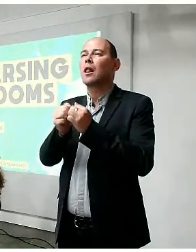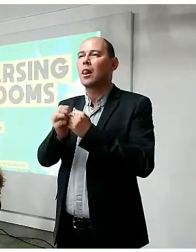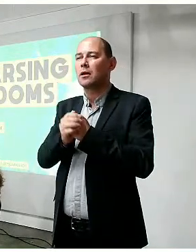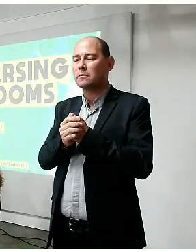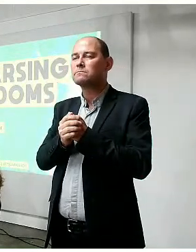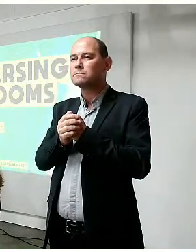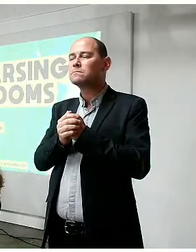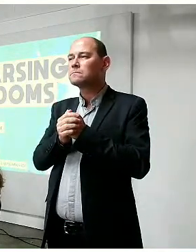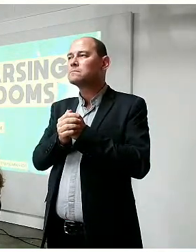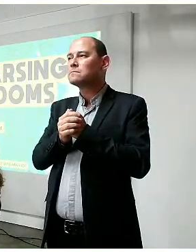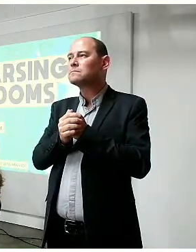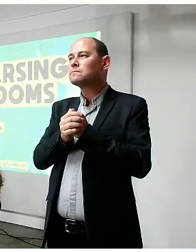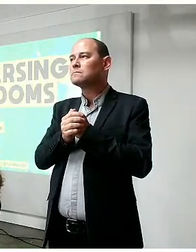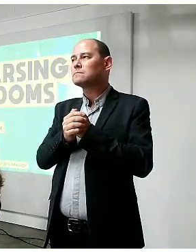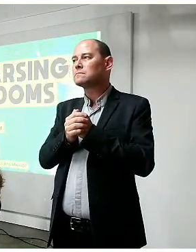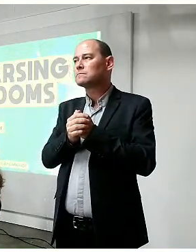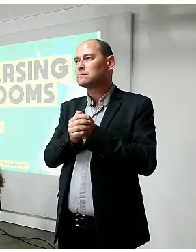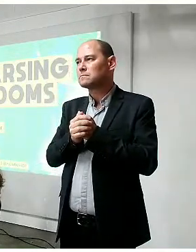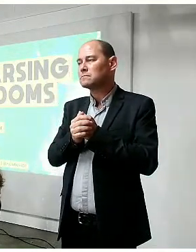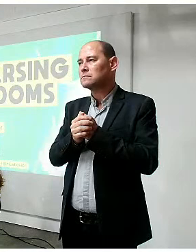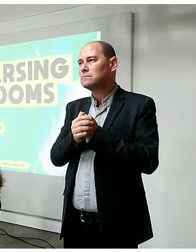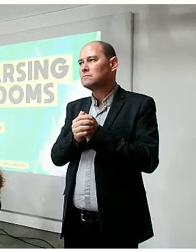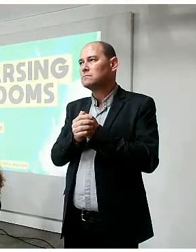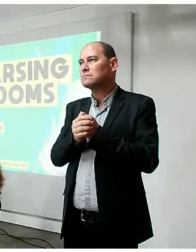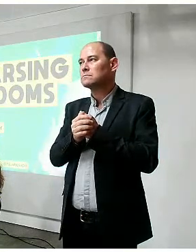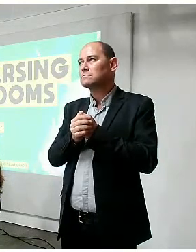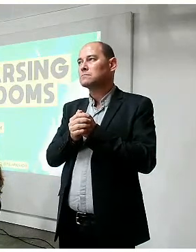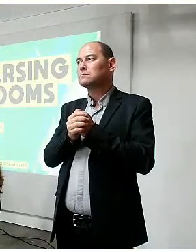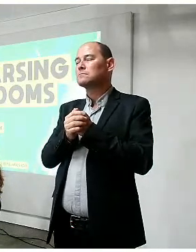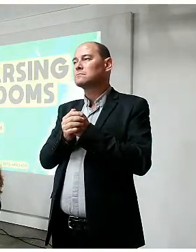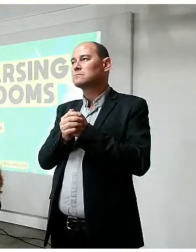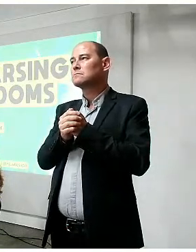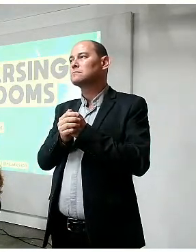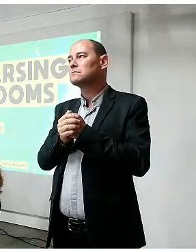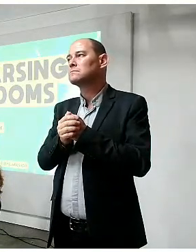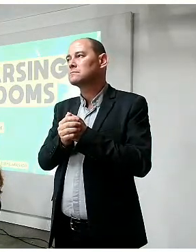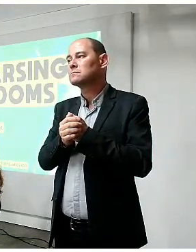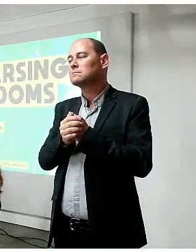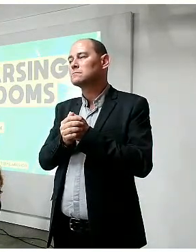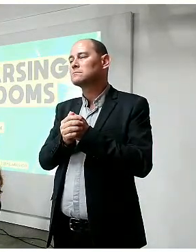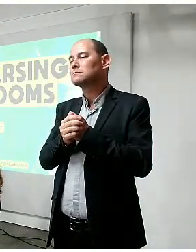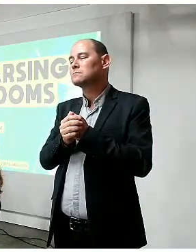you are in a position, and we, in our dispossession or in our